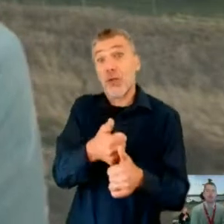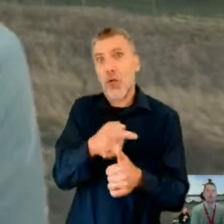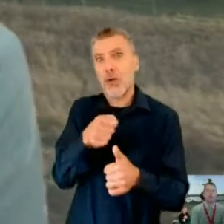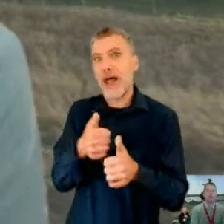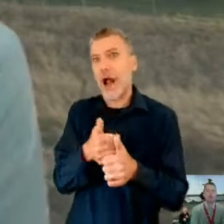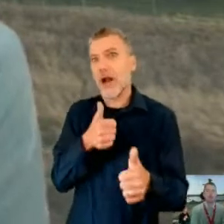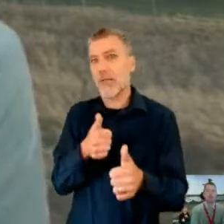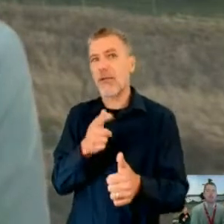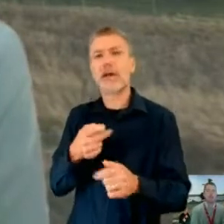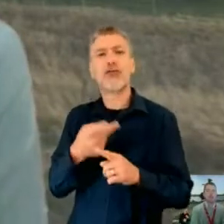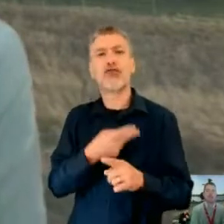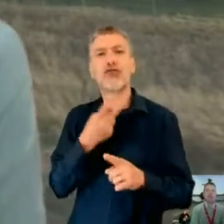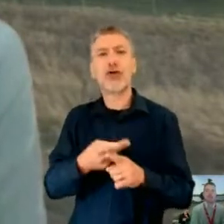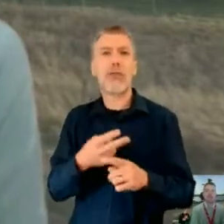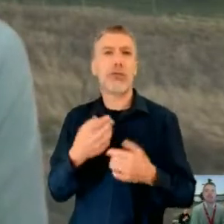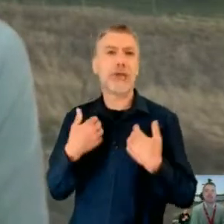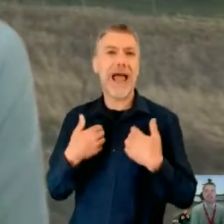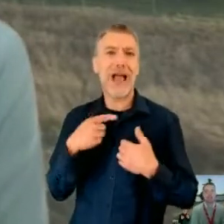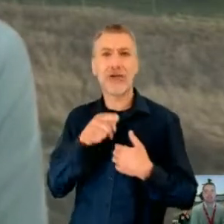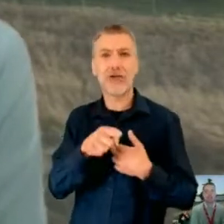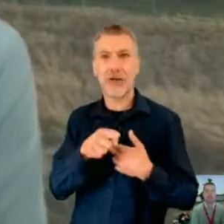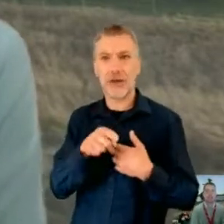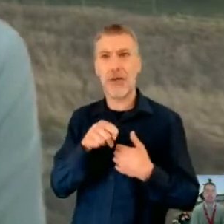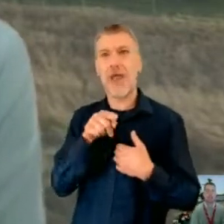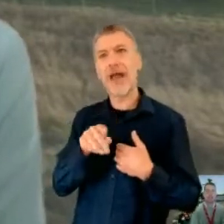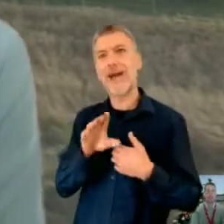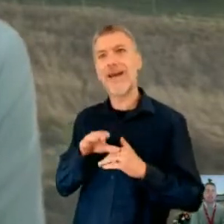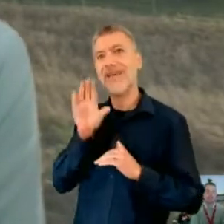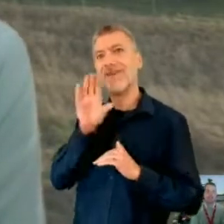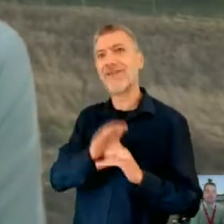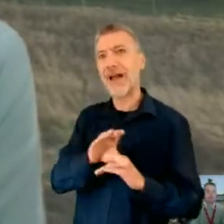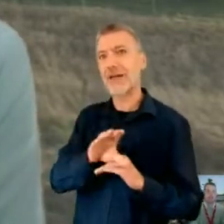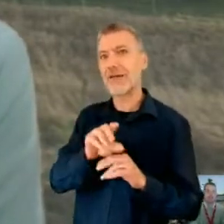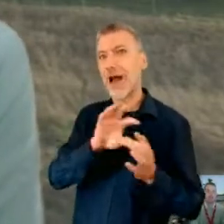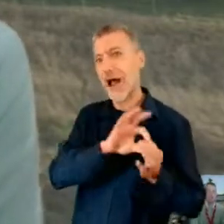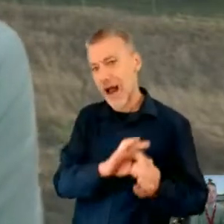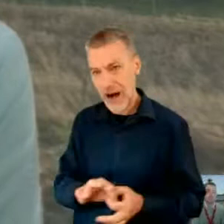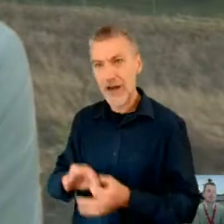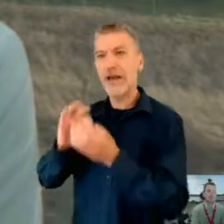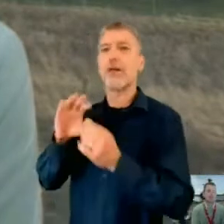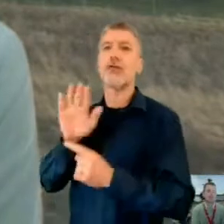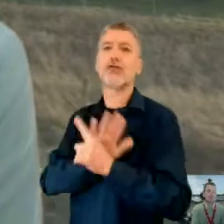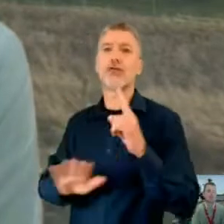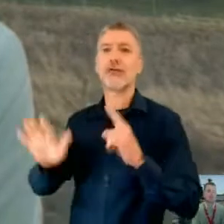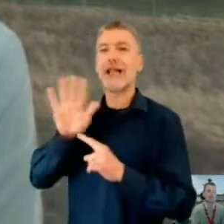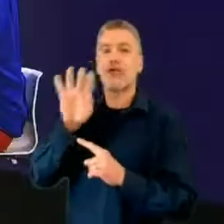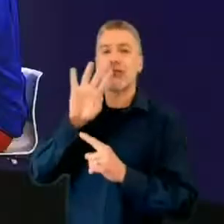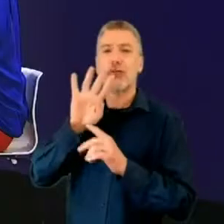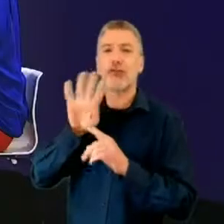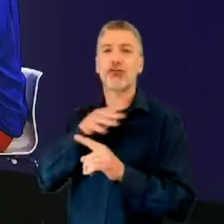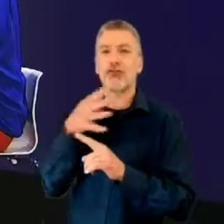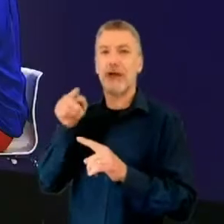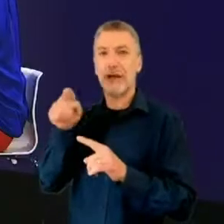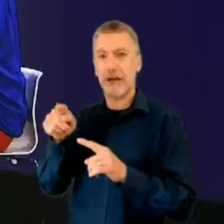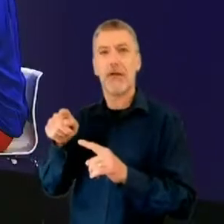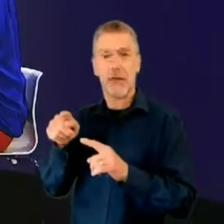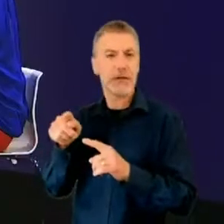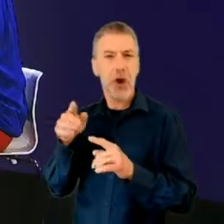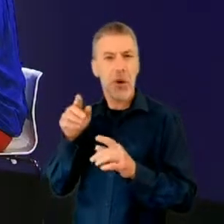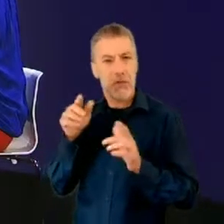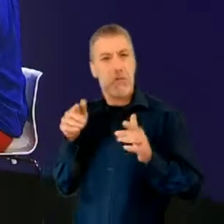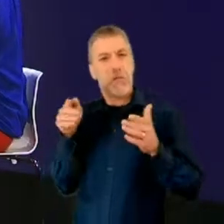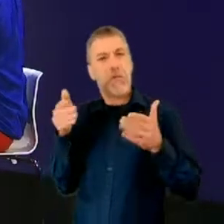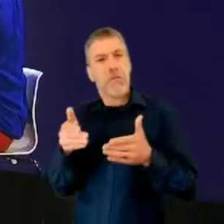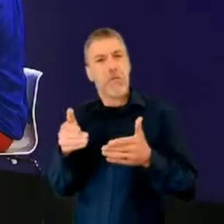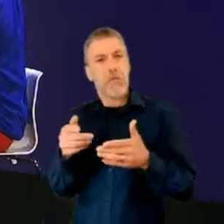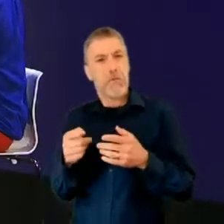provide further investment into the national grid to kind of develop these green supplies. Brilliant stuff. It's just great that you